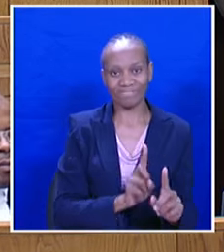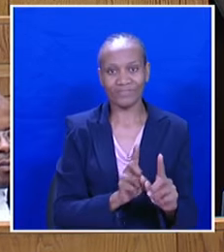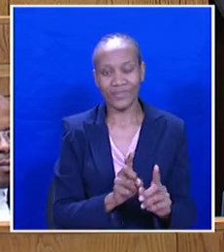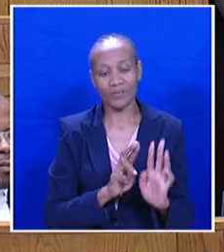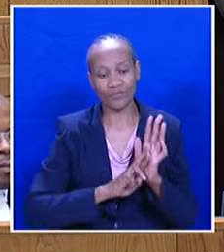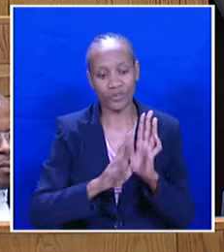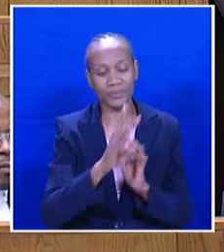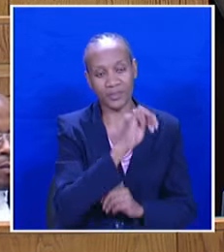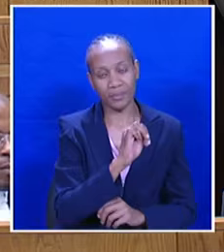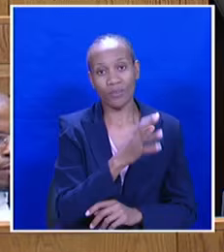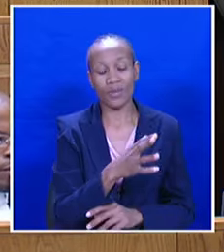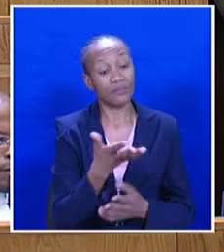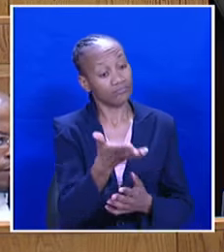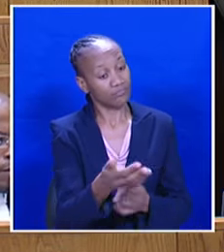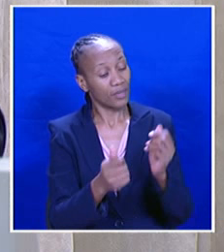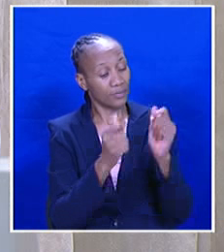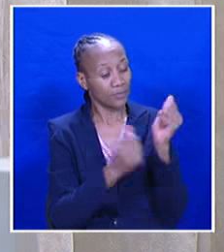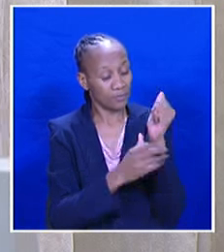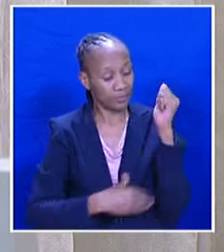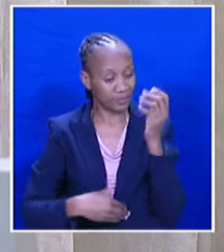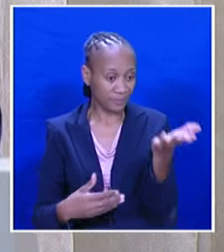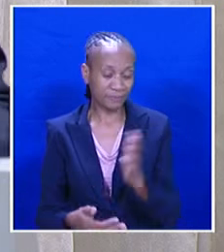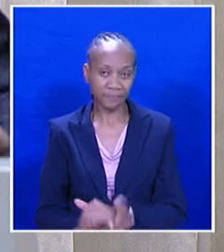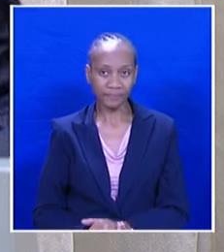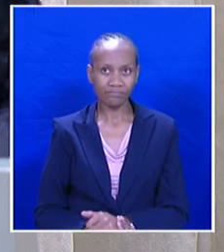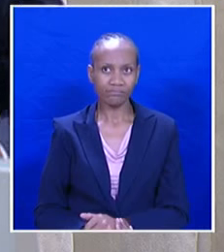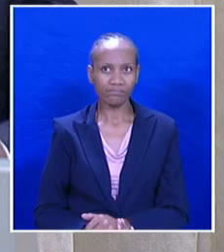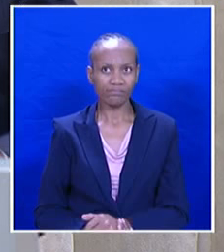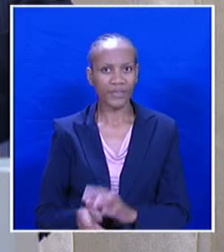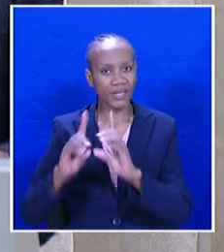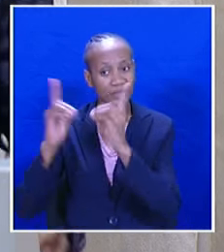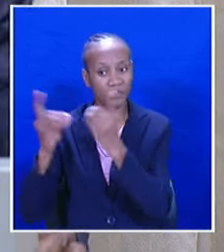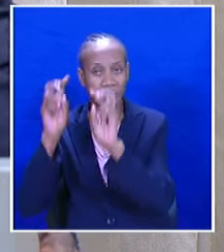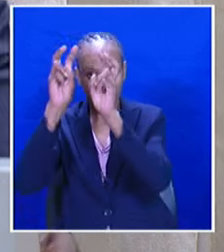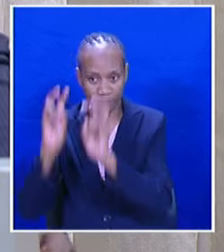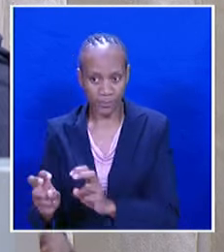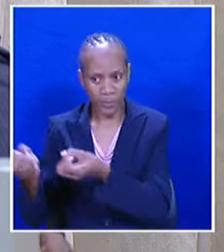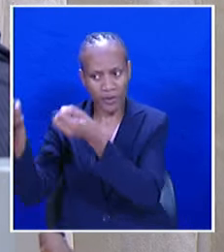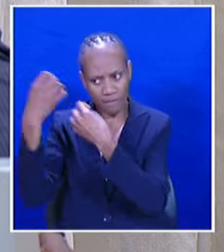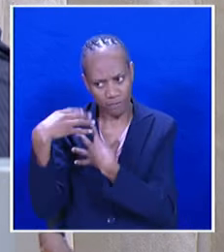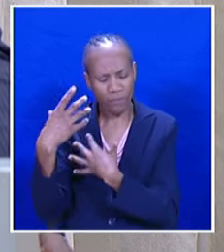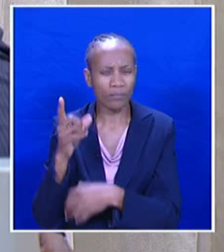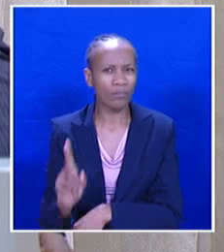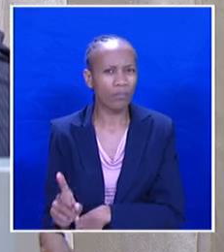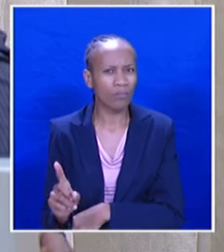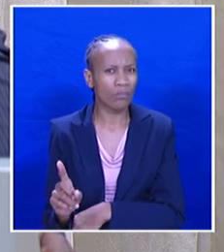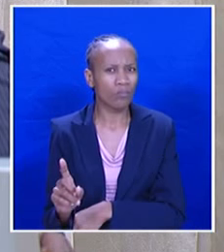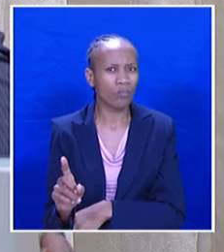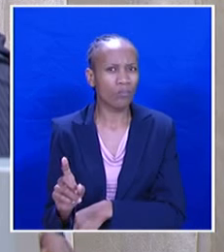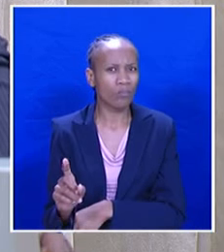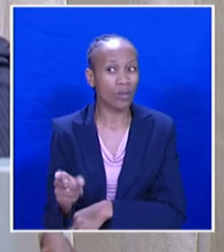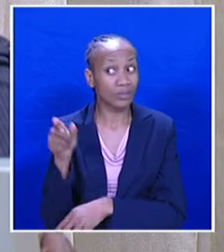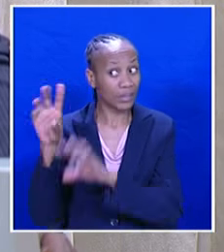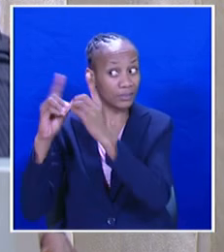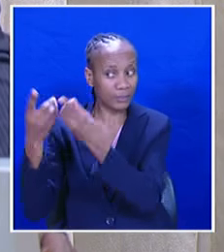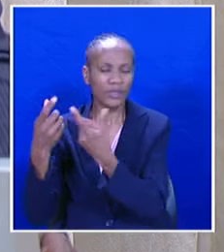President. I've been informed by the Department of Energy that it is currently doing an analysis and evaluation of